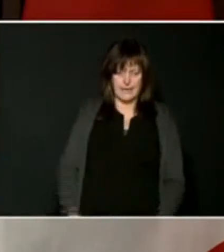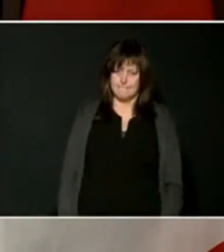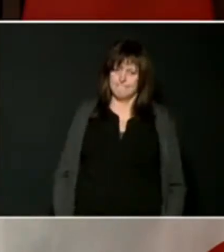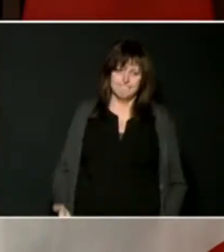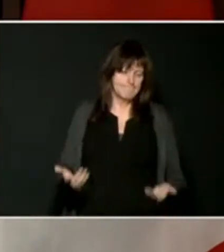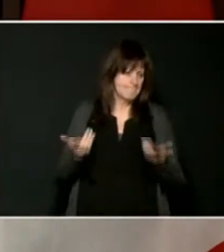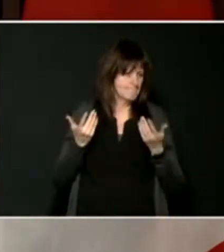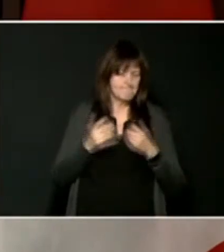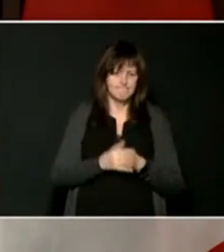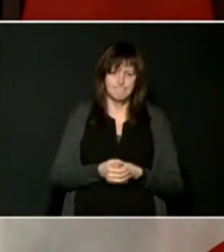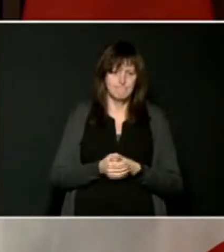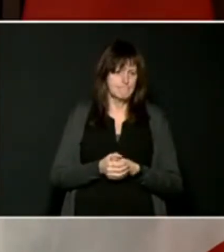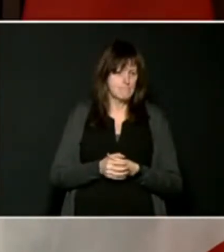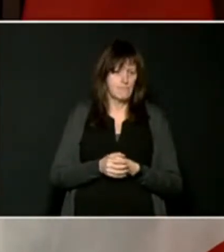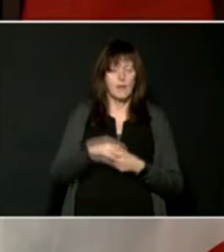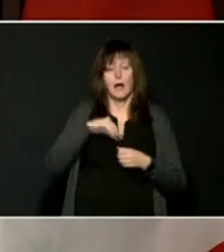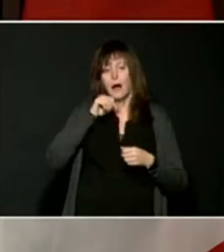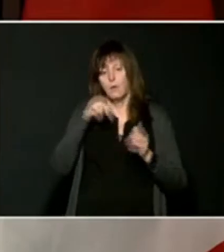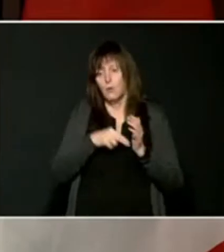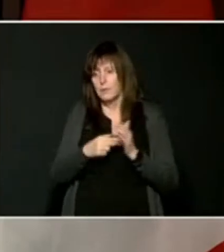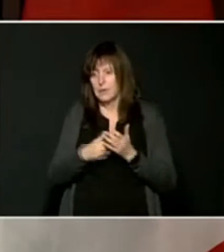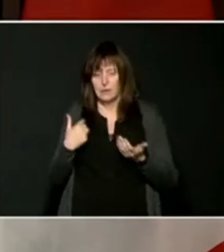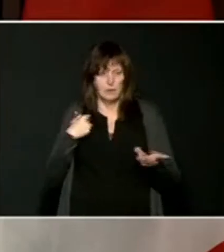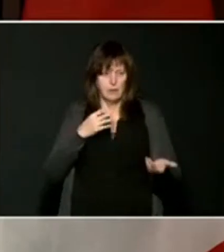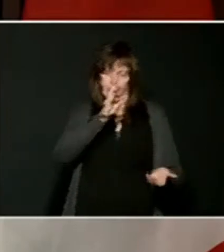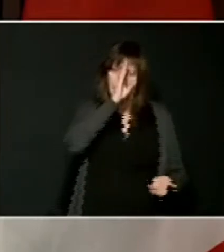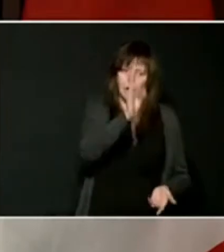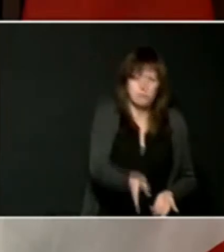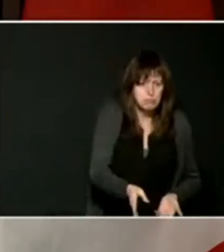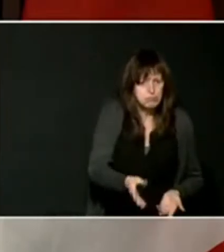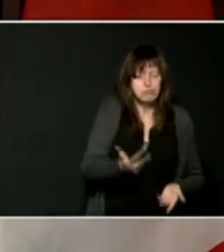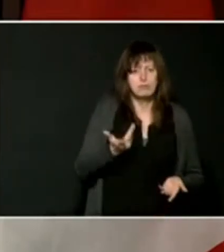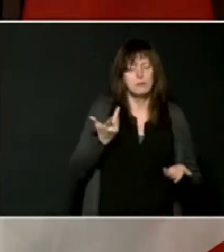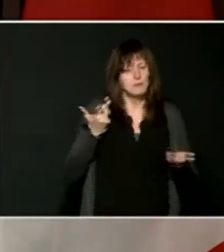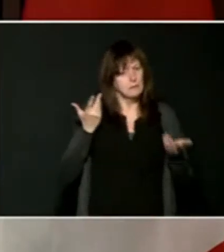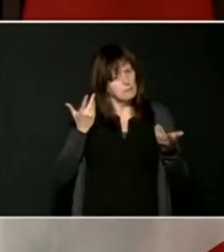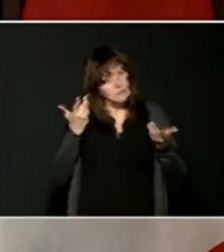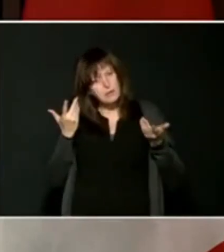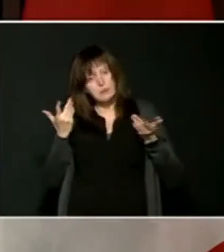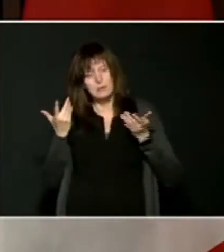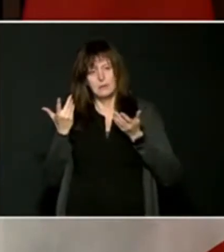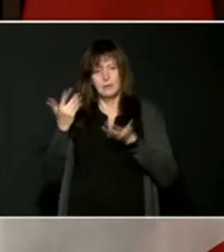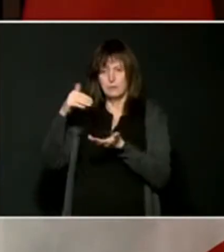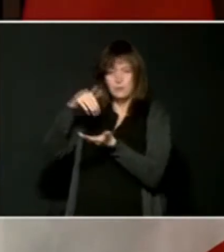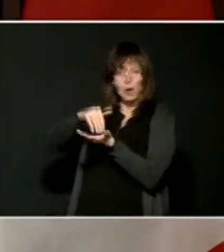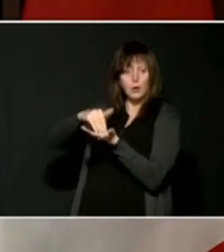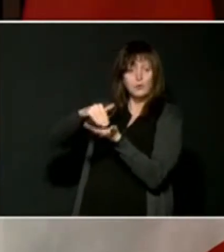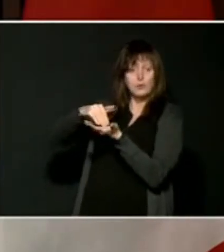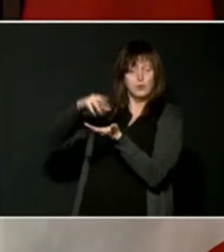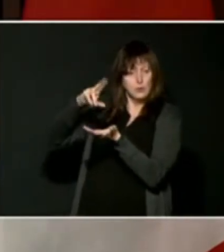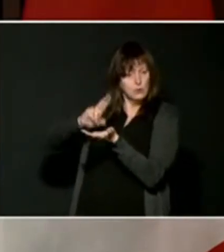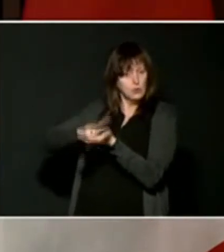to sort of use strong language, but that is a place where clinicians need to make hard decisions that you'd never want them to have to make,